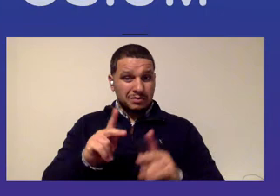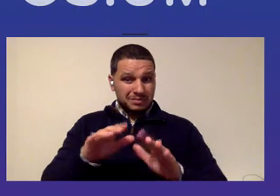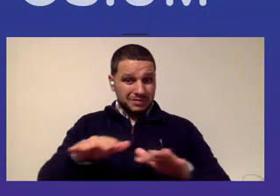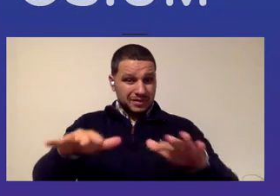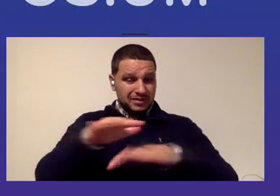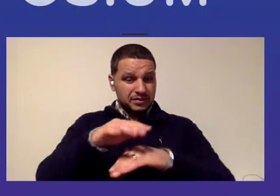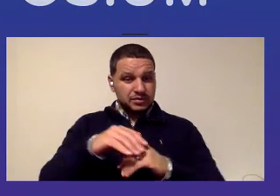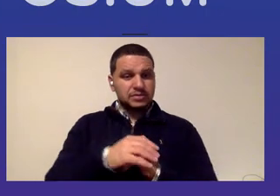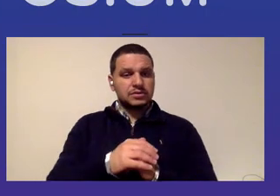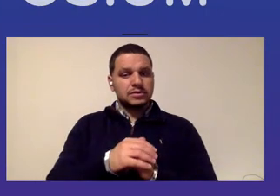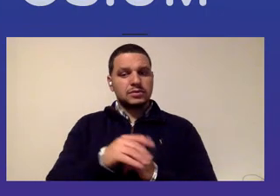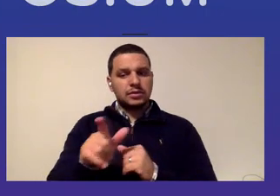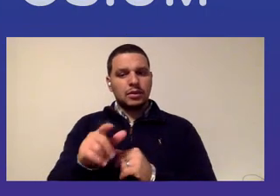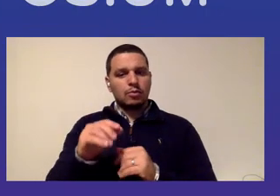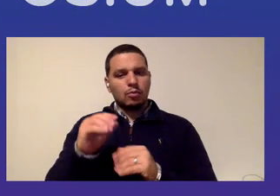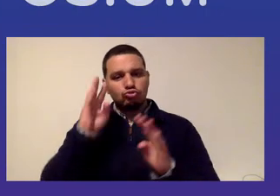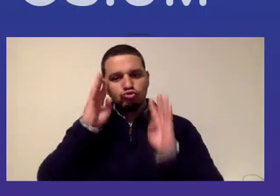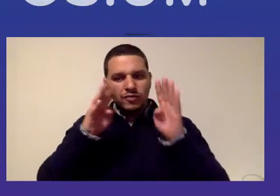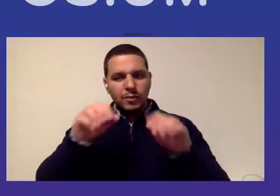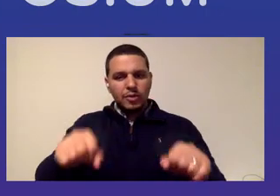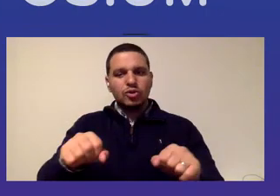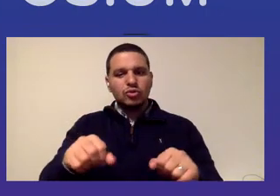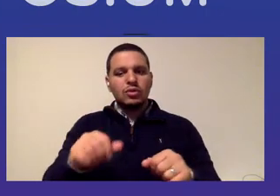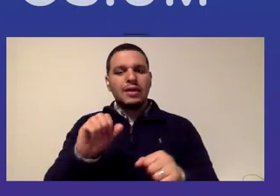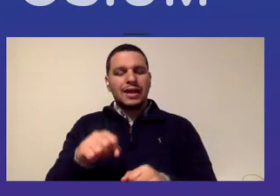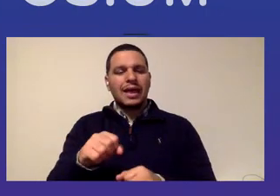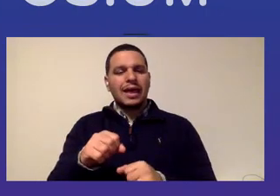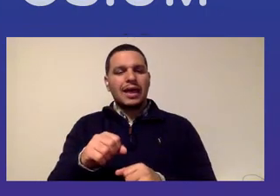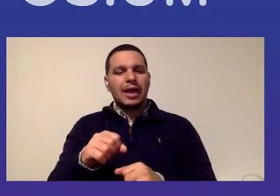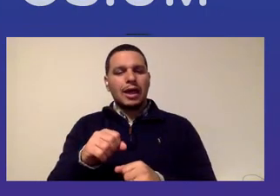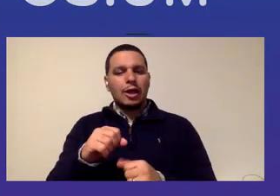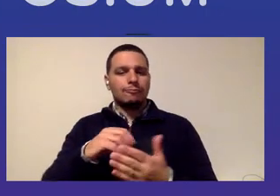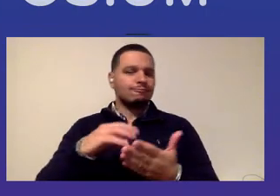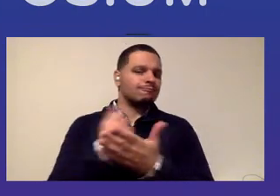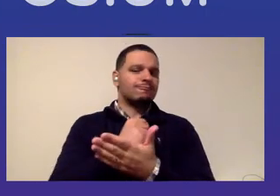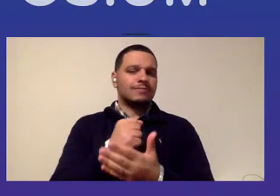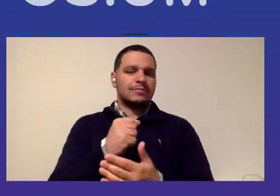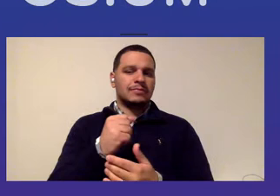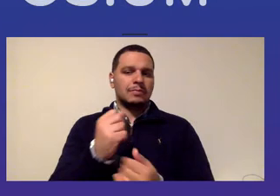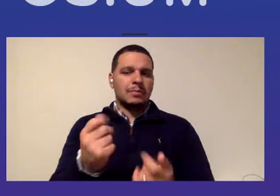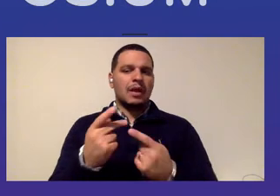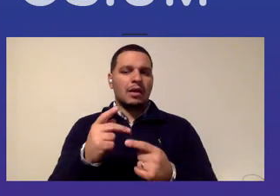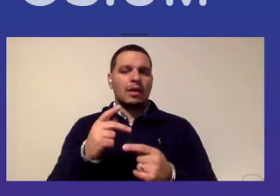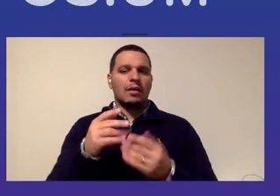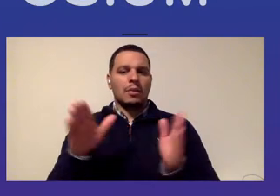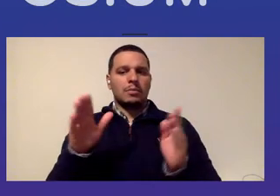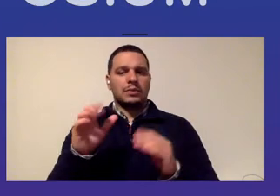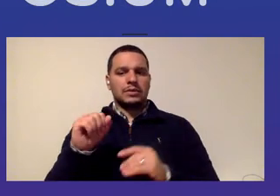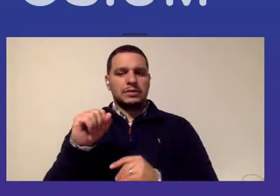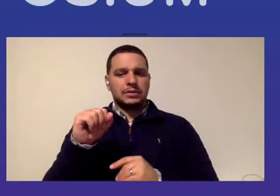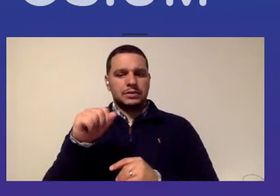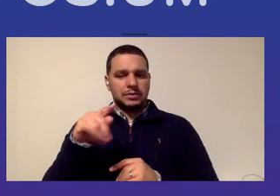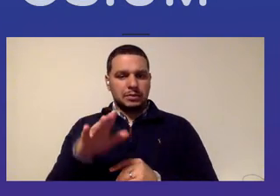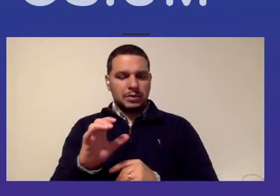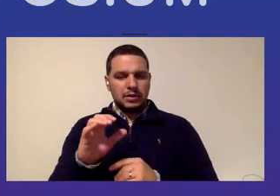wellspring of creative potential to reclaim public space and the terms under which they were able to move through it.